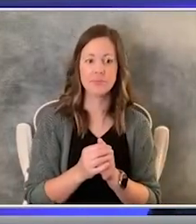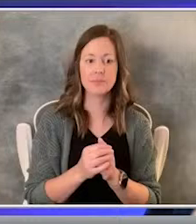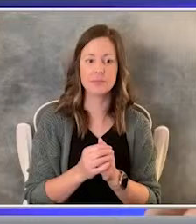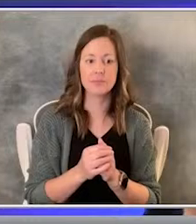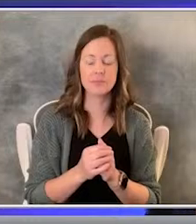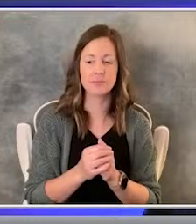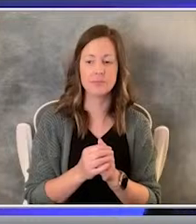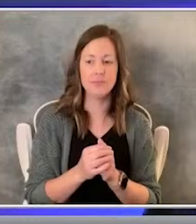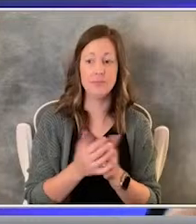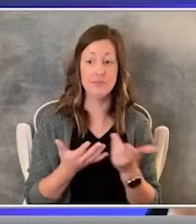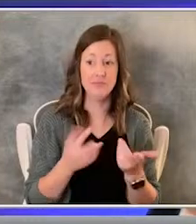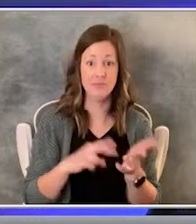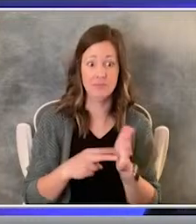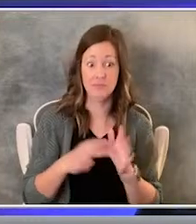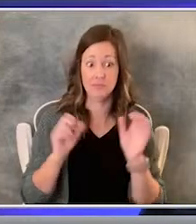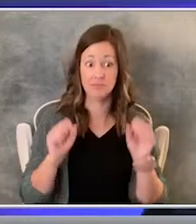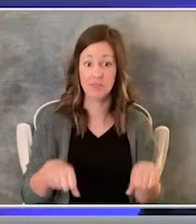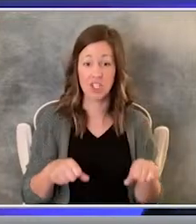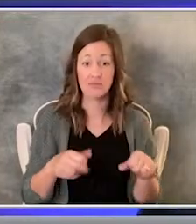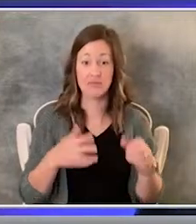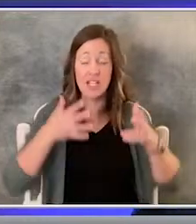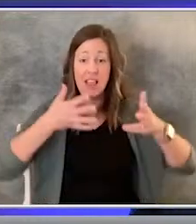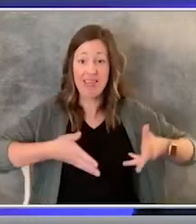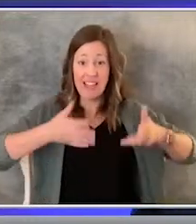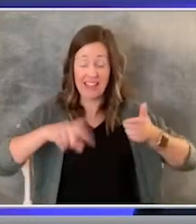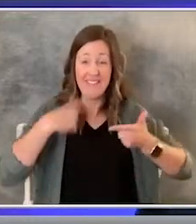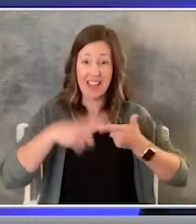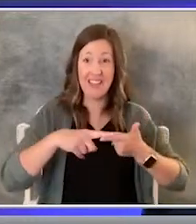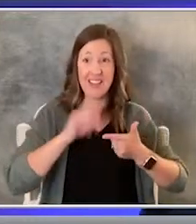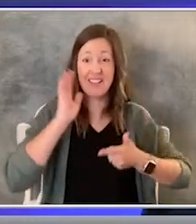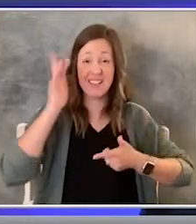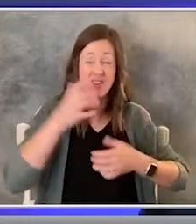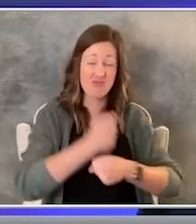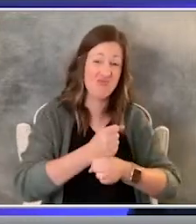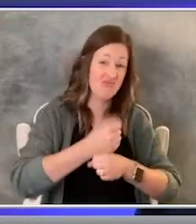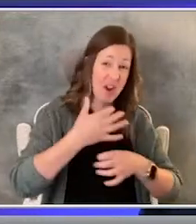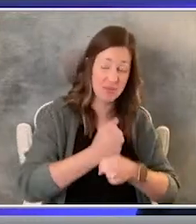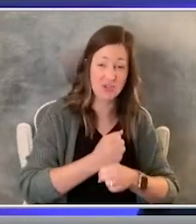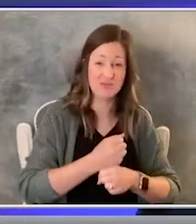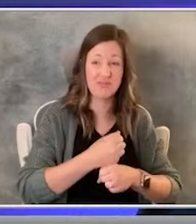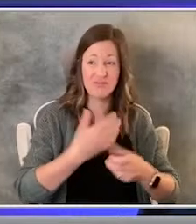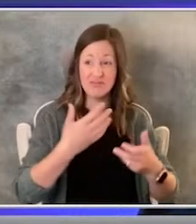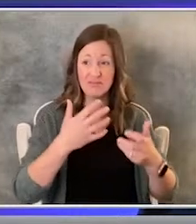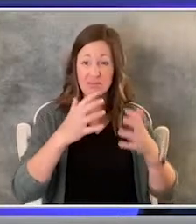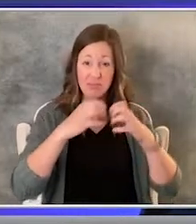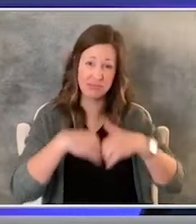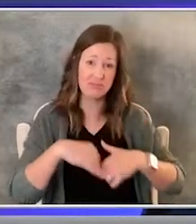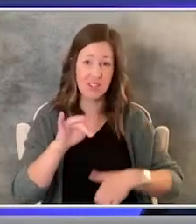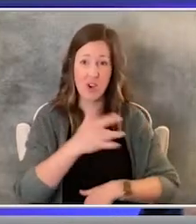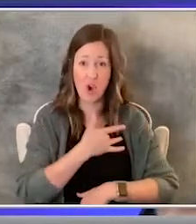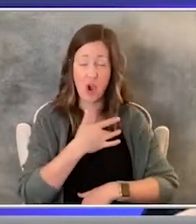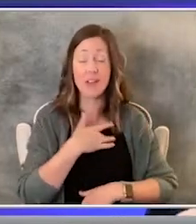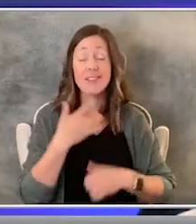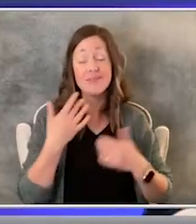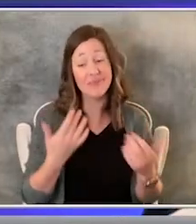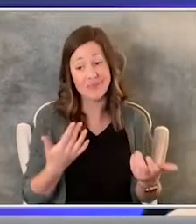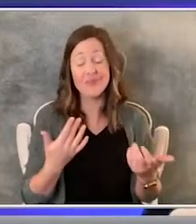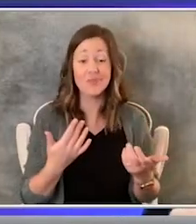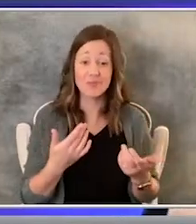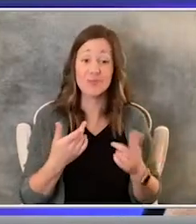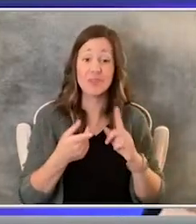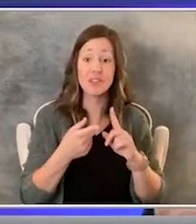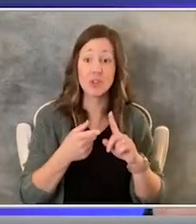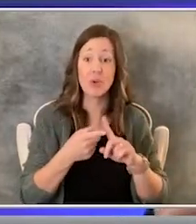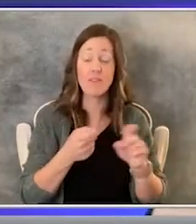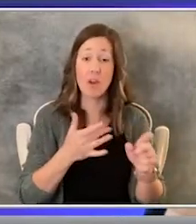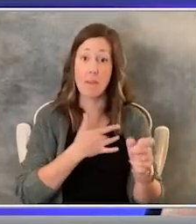take them urgently to surgery. So if it tears, it's usually an emergency and they have to go fairly soon. But sometimes they can't. You know,